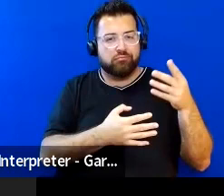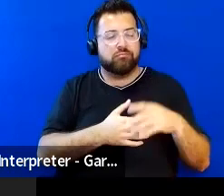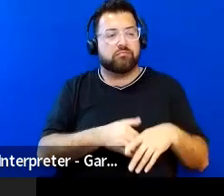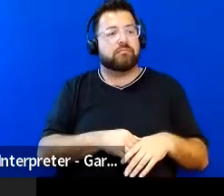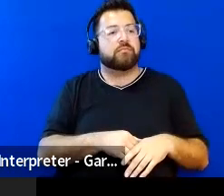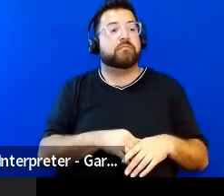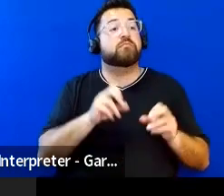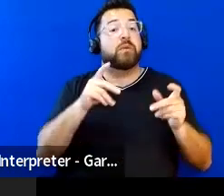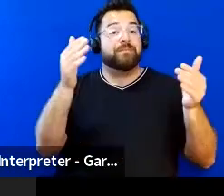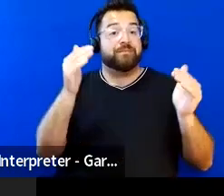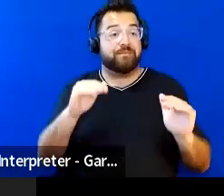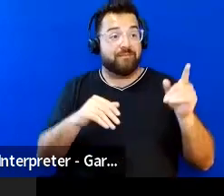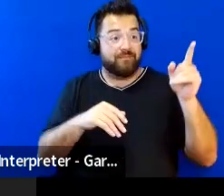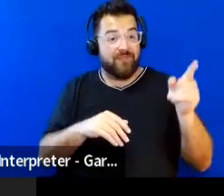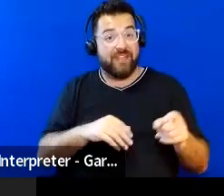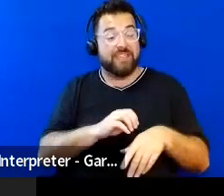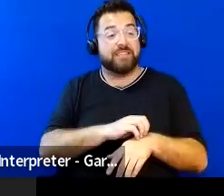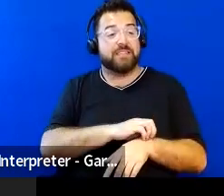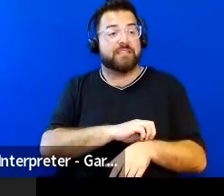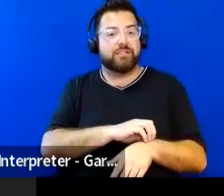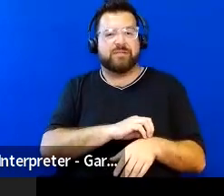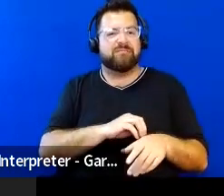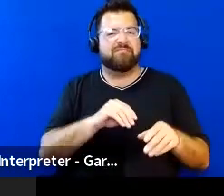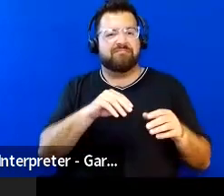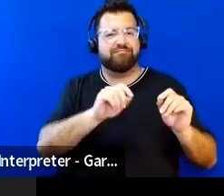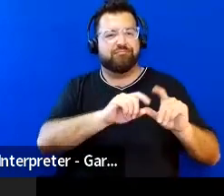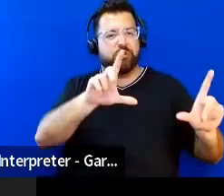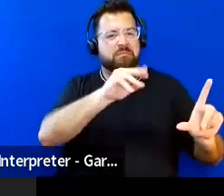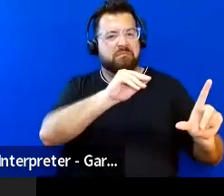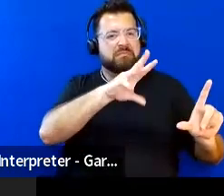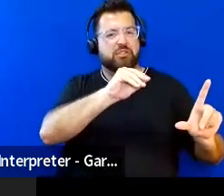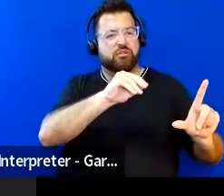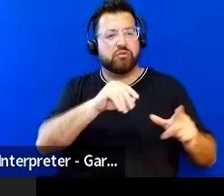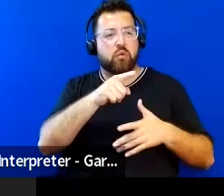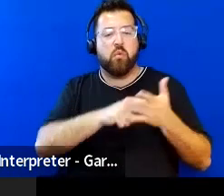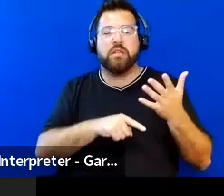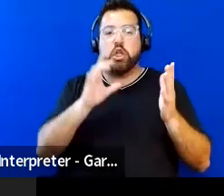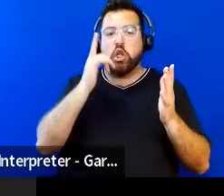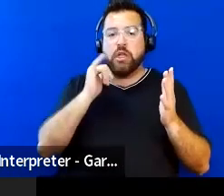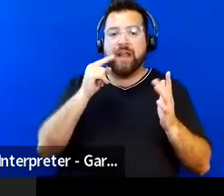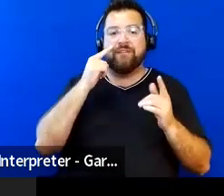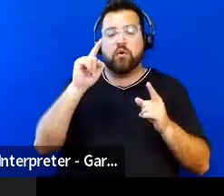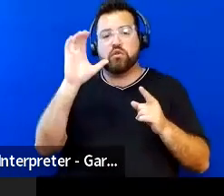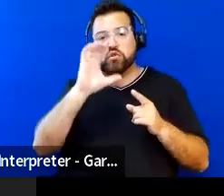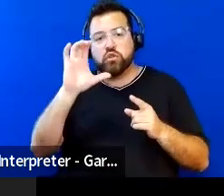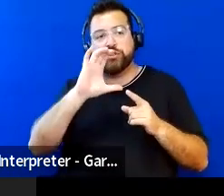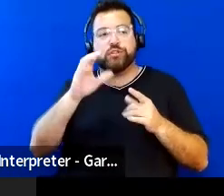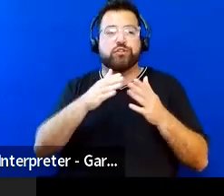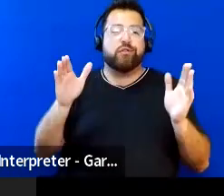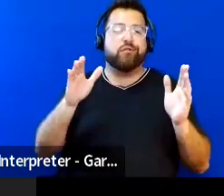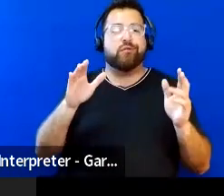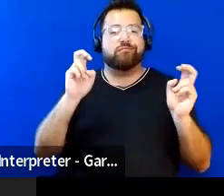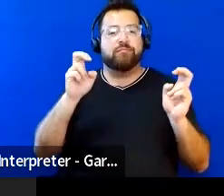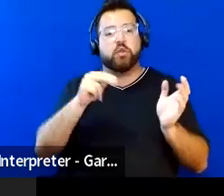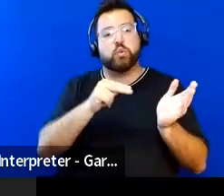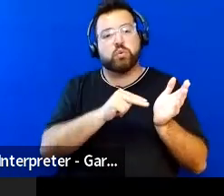just a screenshot of what a search looks like for a general nutrition. You can get more specific by